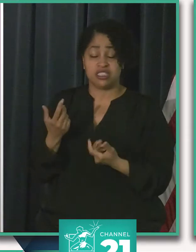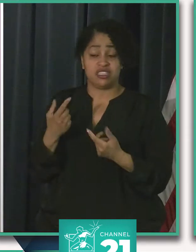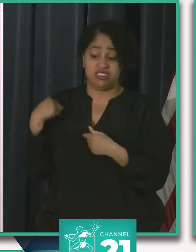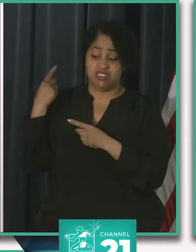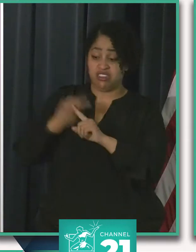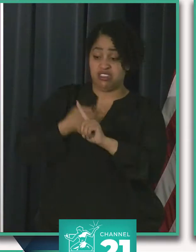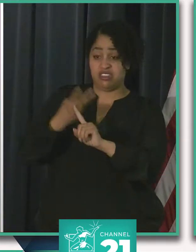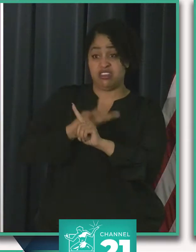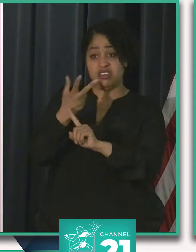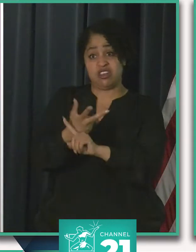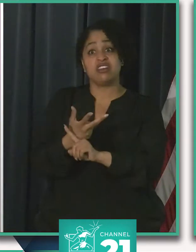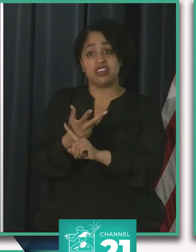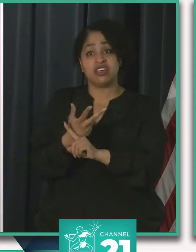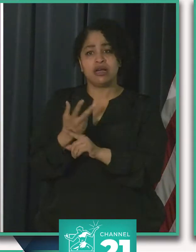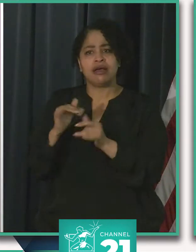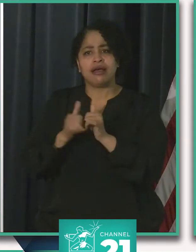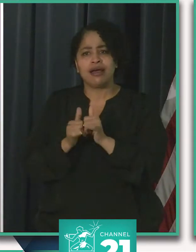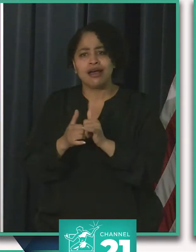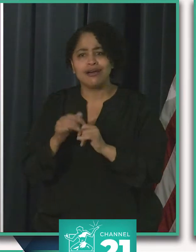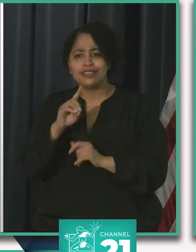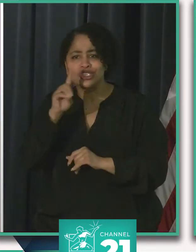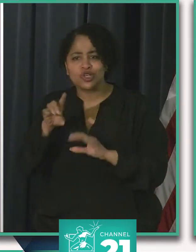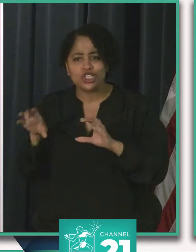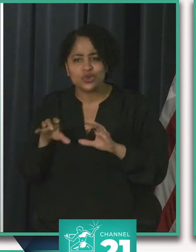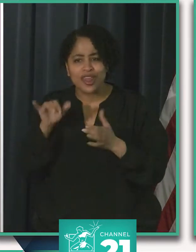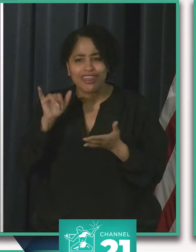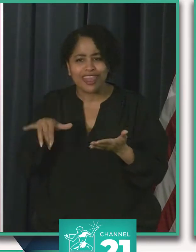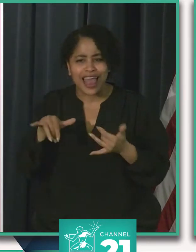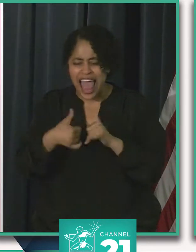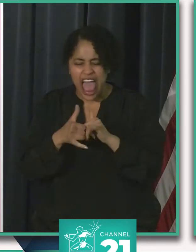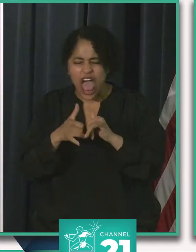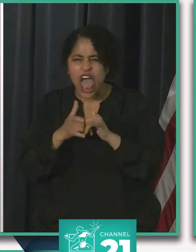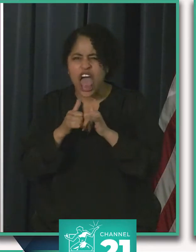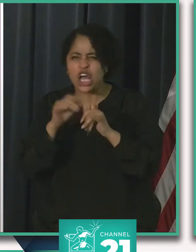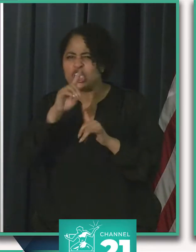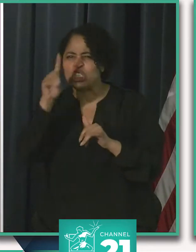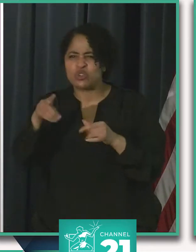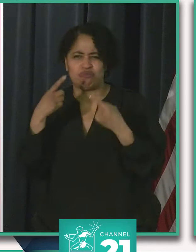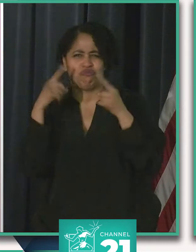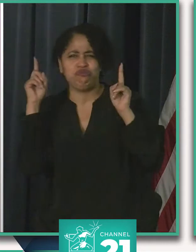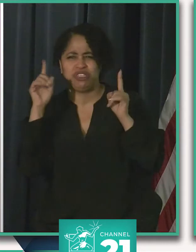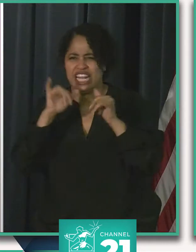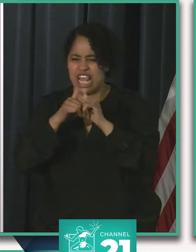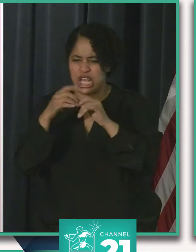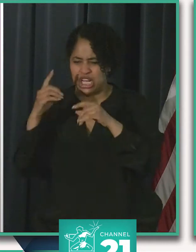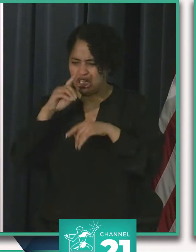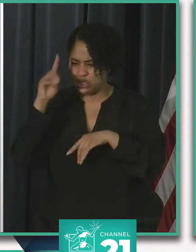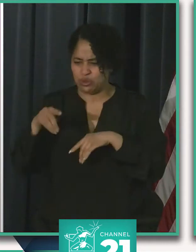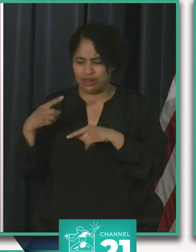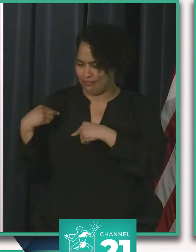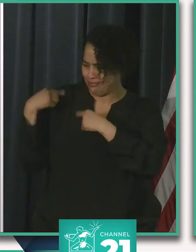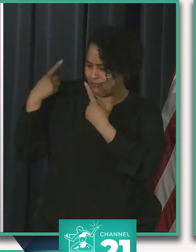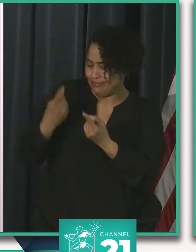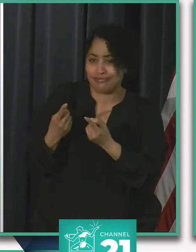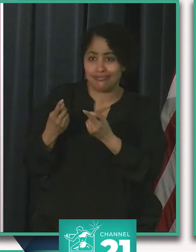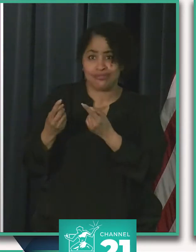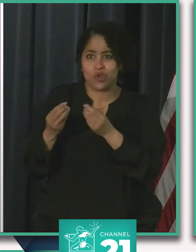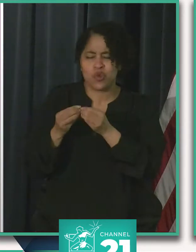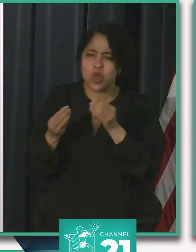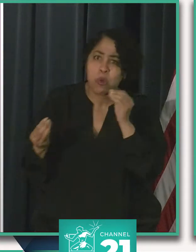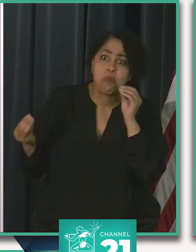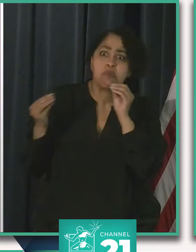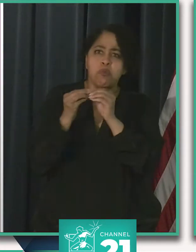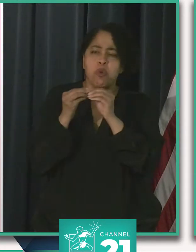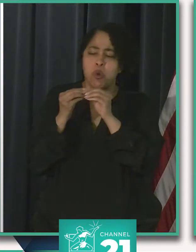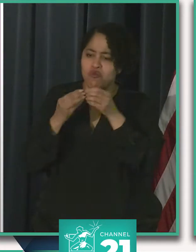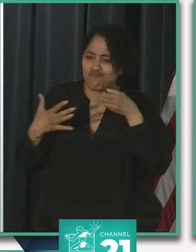months were, how is Detroit doing this? How are the people of the city of Detroit, with more dense population